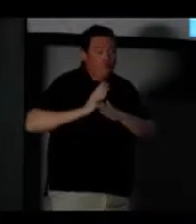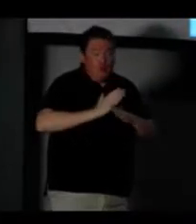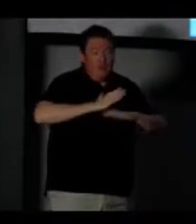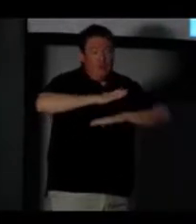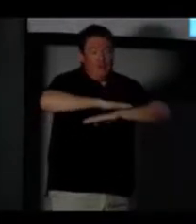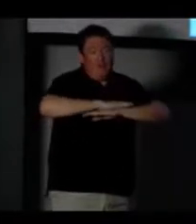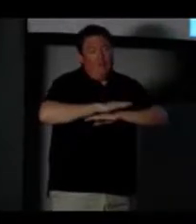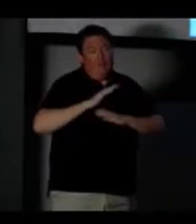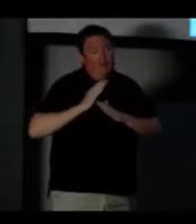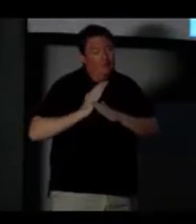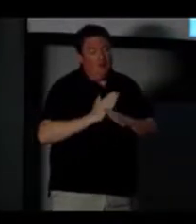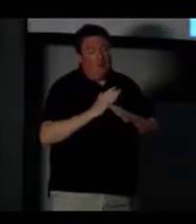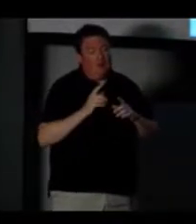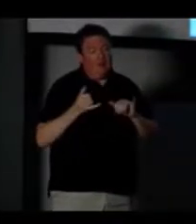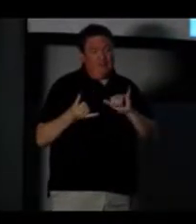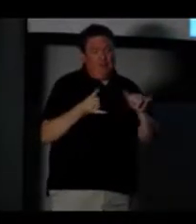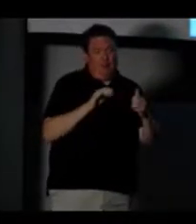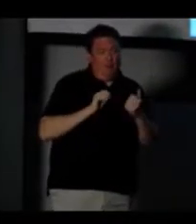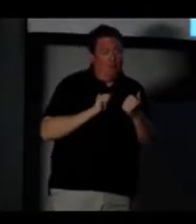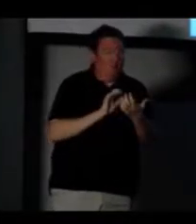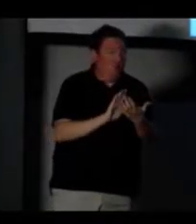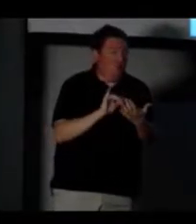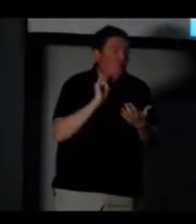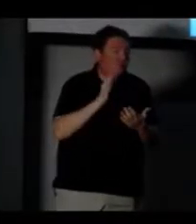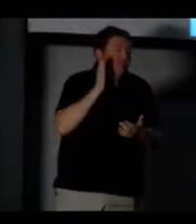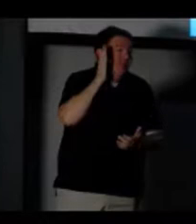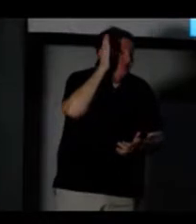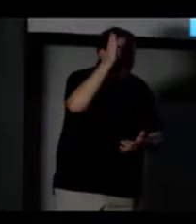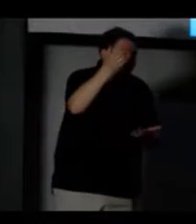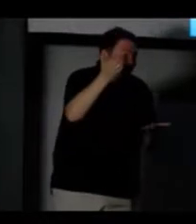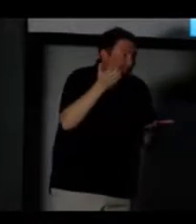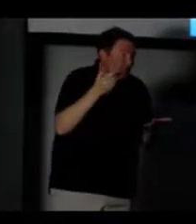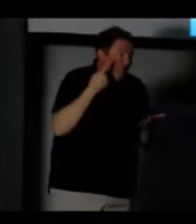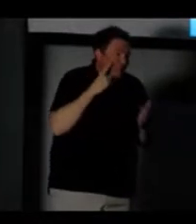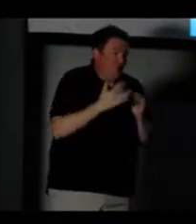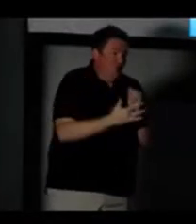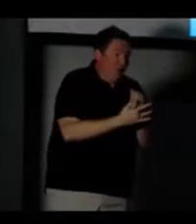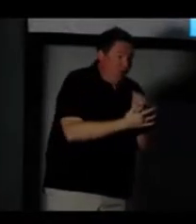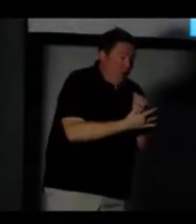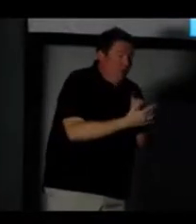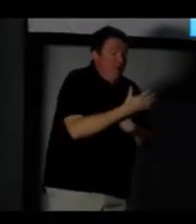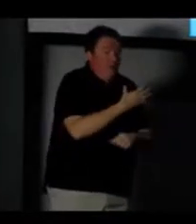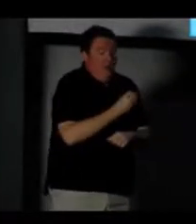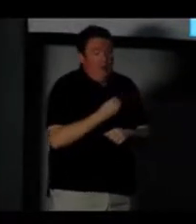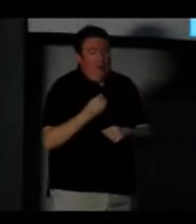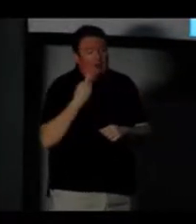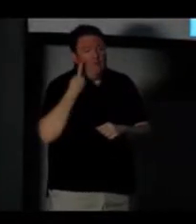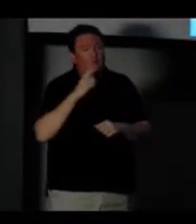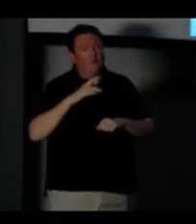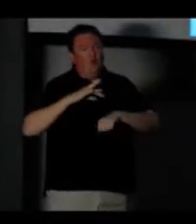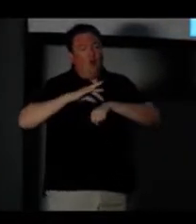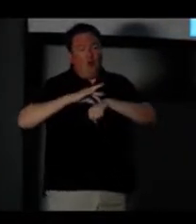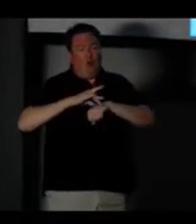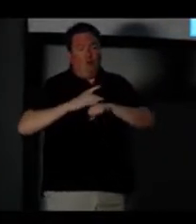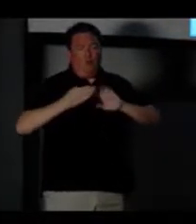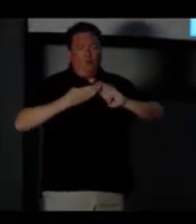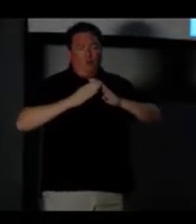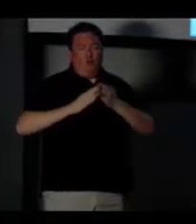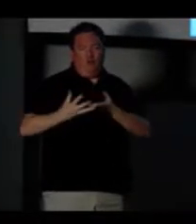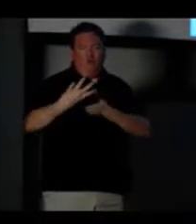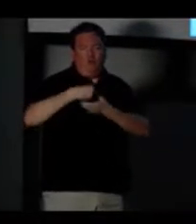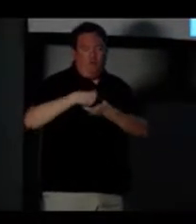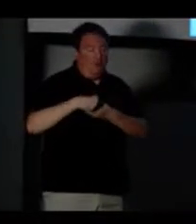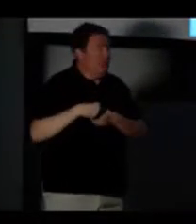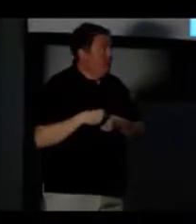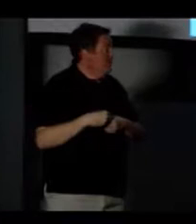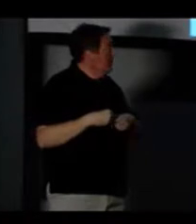this sort of information. I think it's the way forward, not just in terms of technology, but in terms of getting a global community involved. If you check